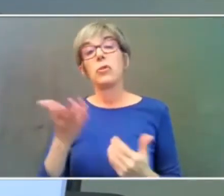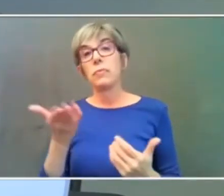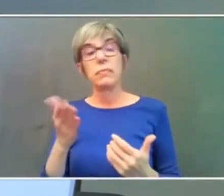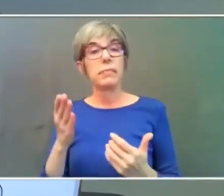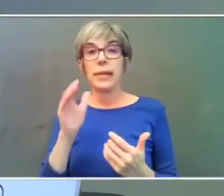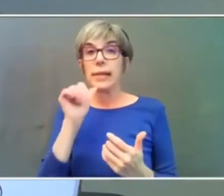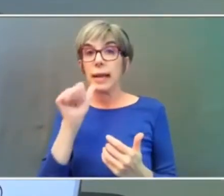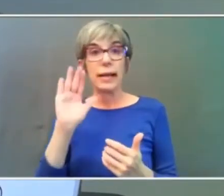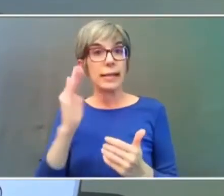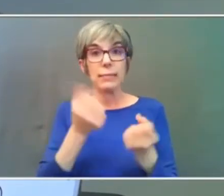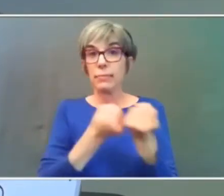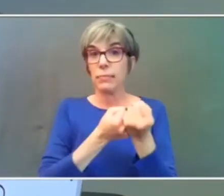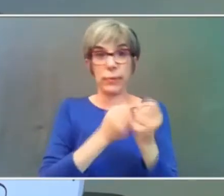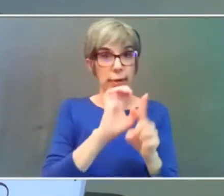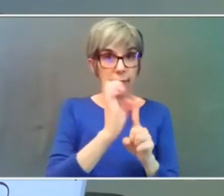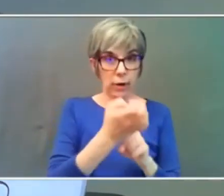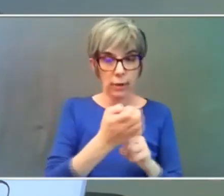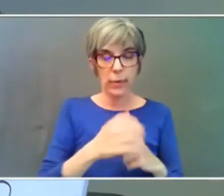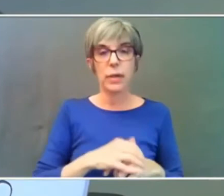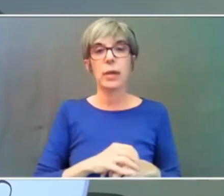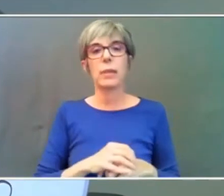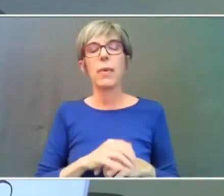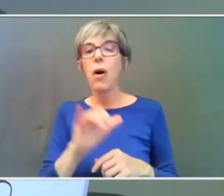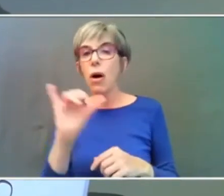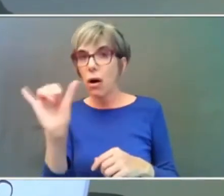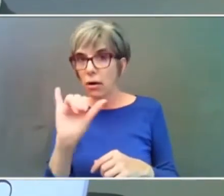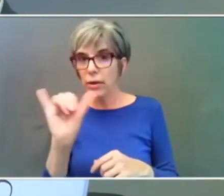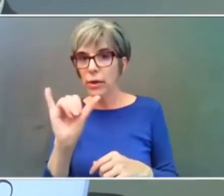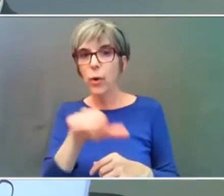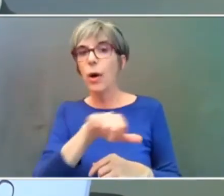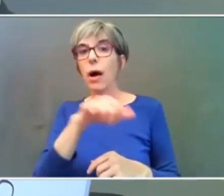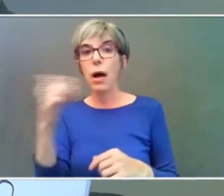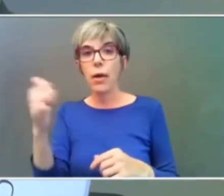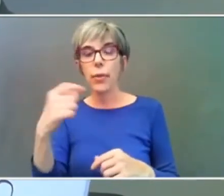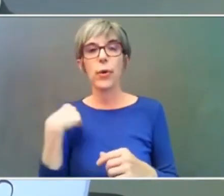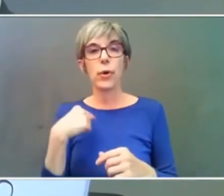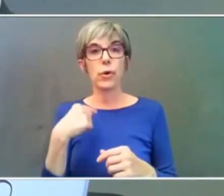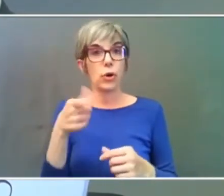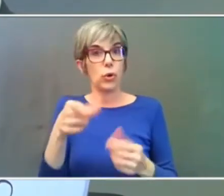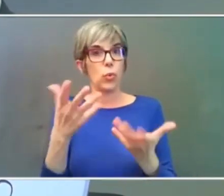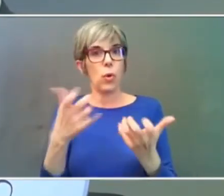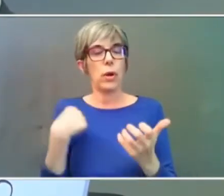also being asked to invest $9 million,